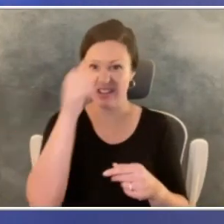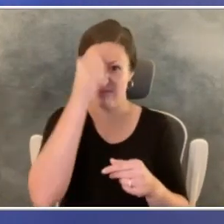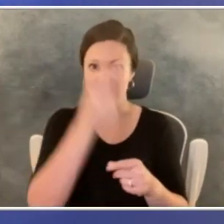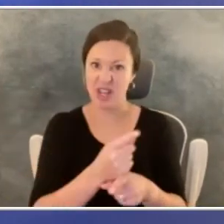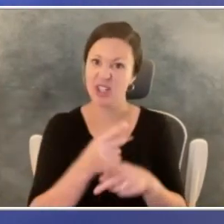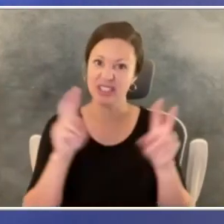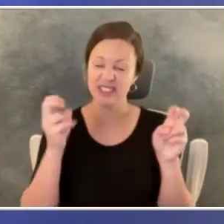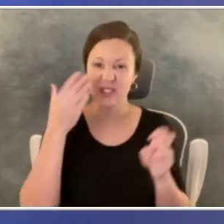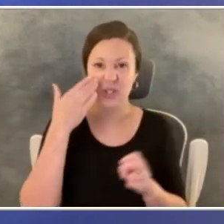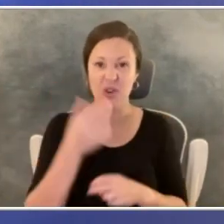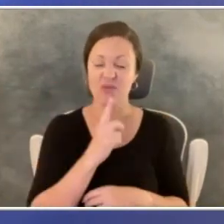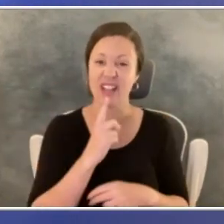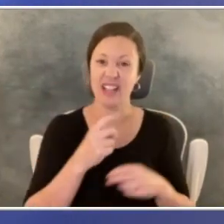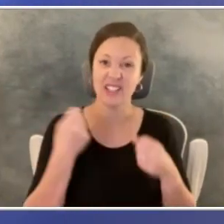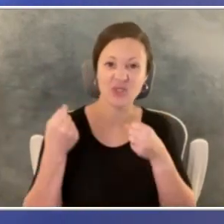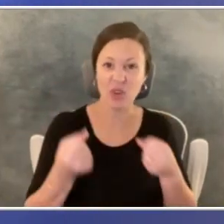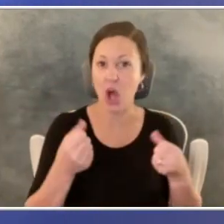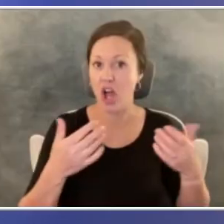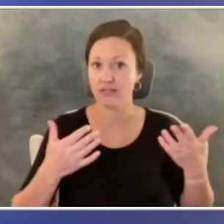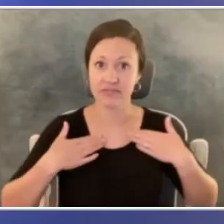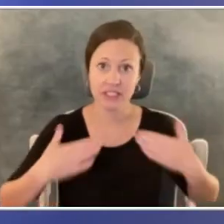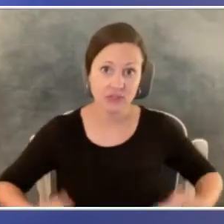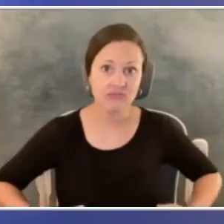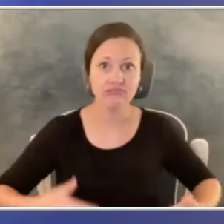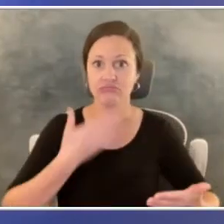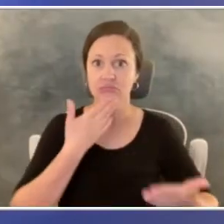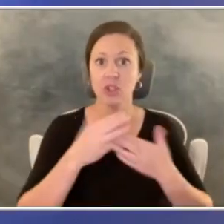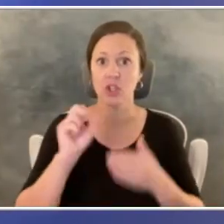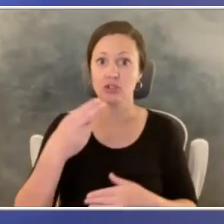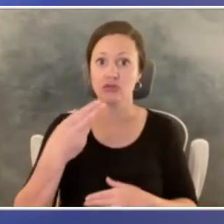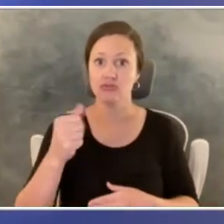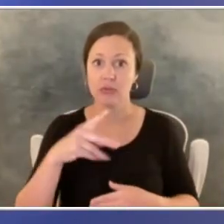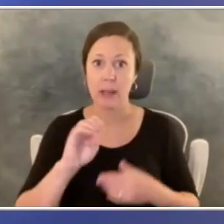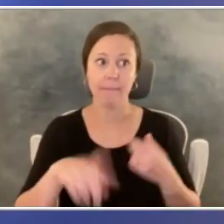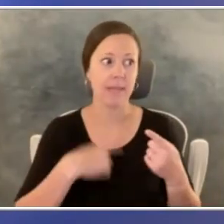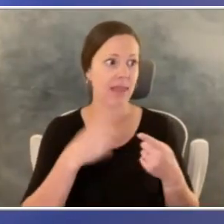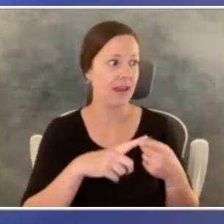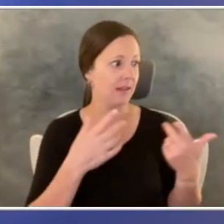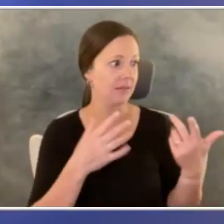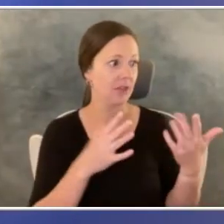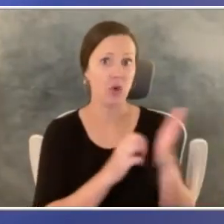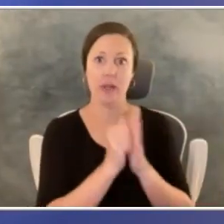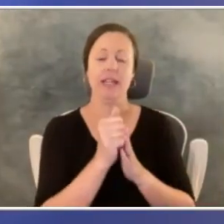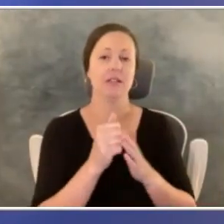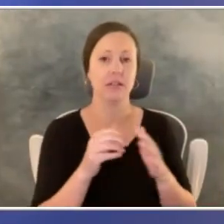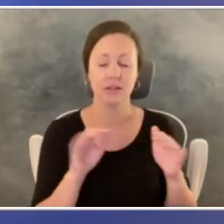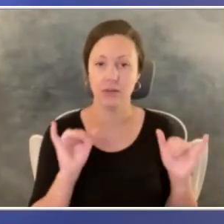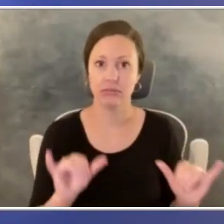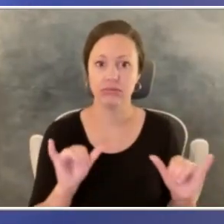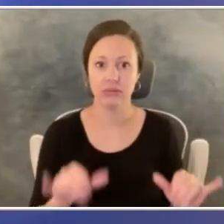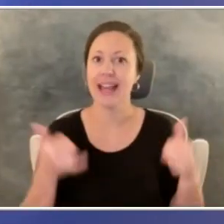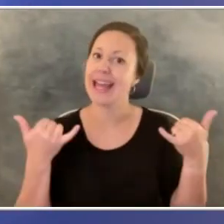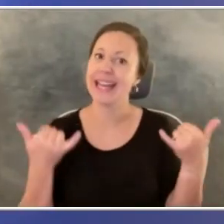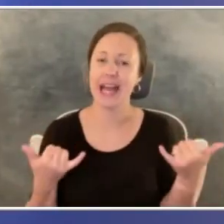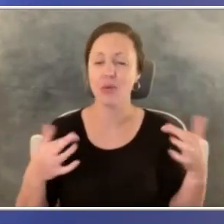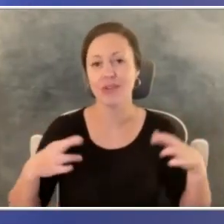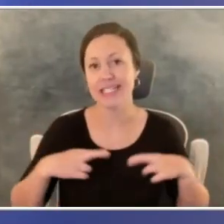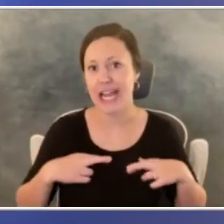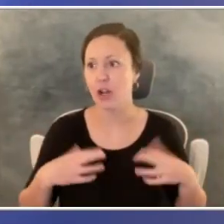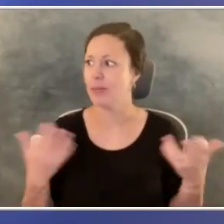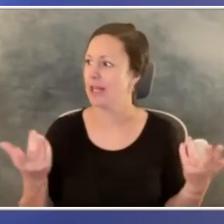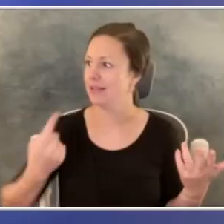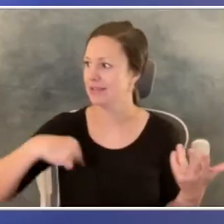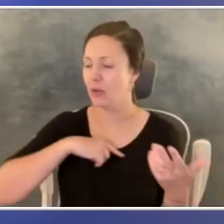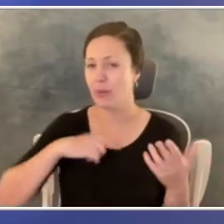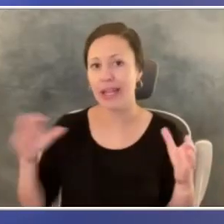So that was an eye-opener. And then even now's retirement, fellow firefighters. We chat,